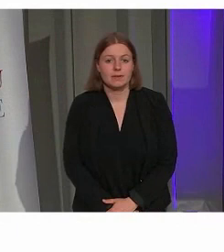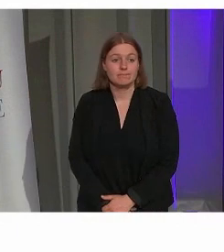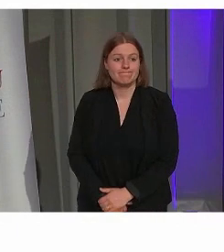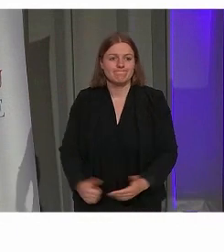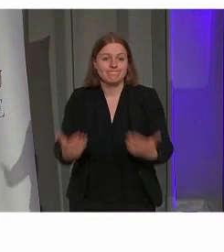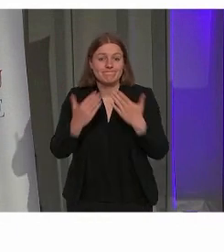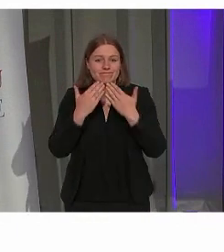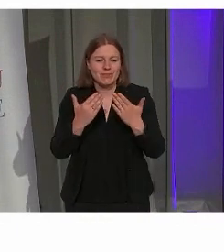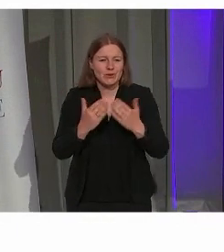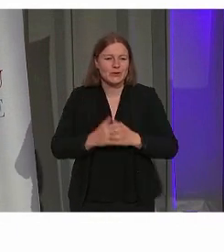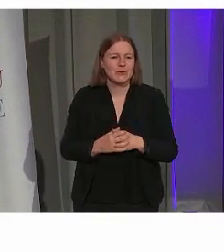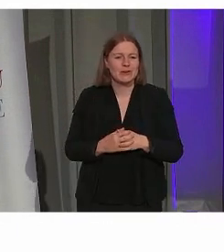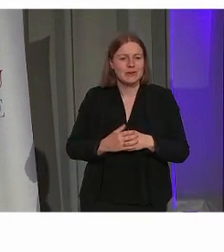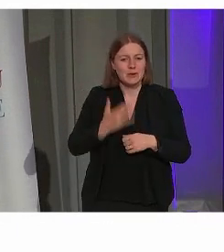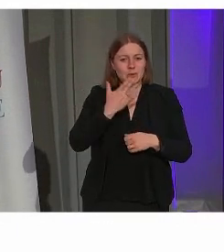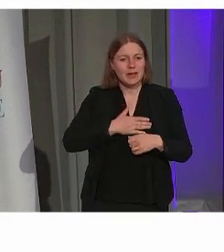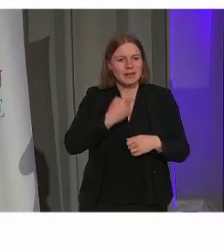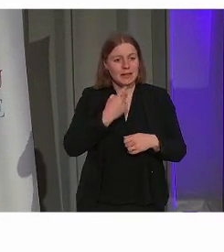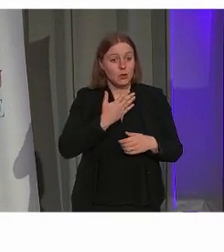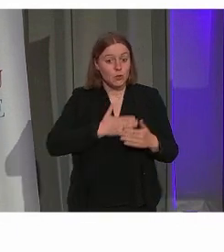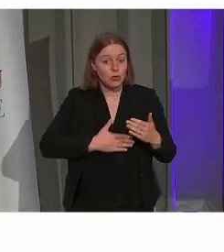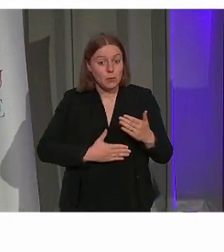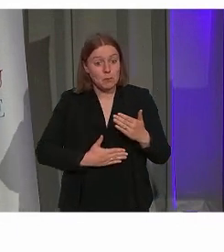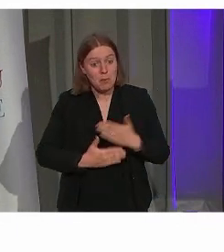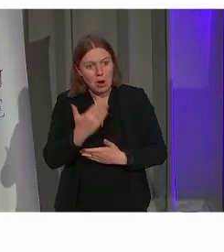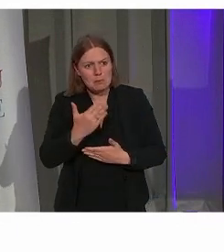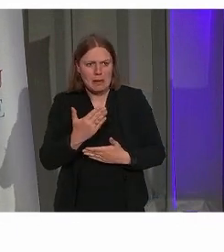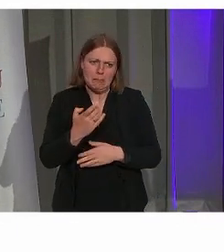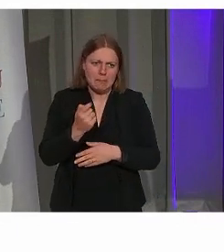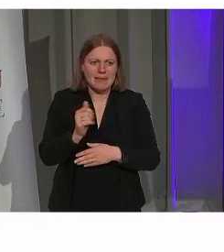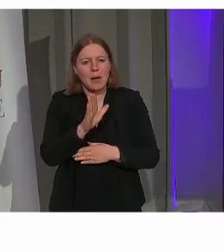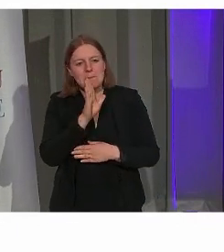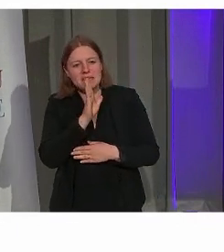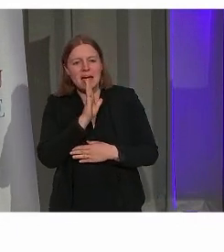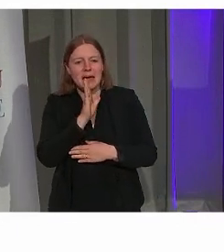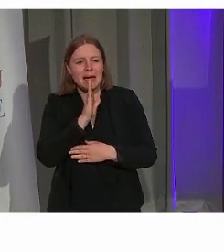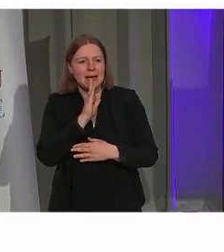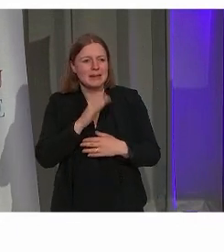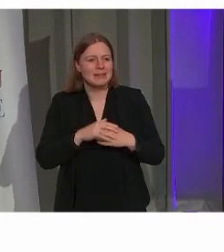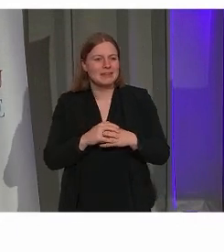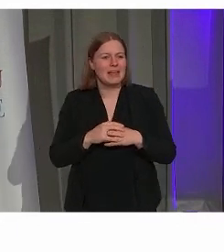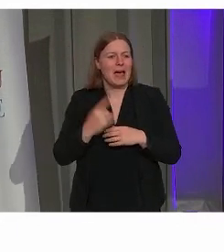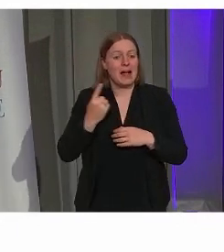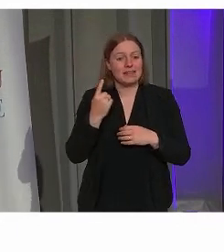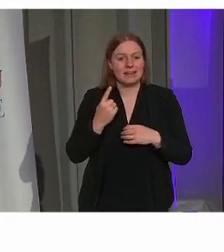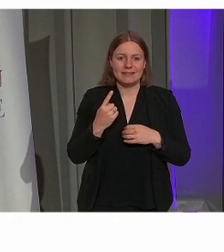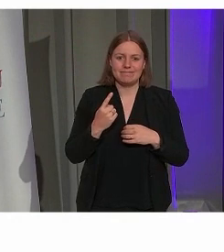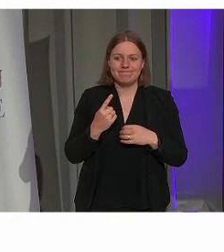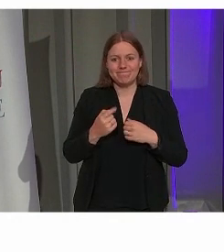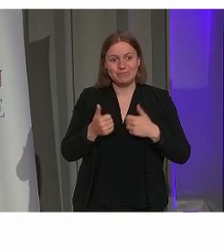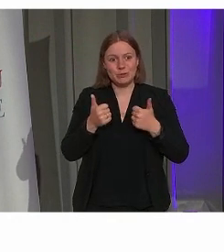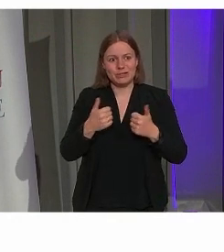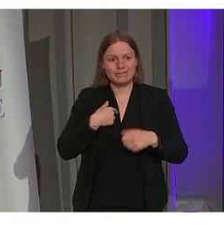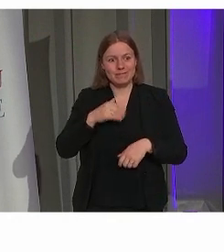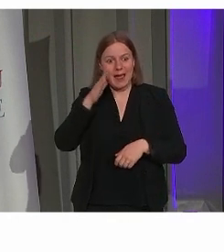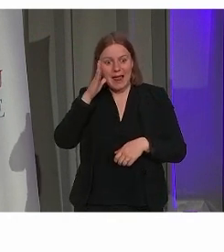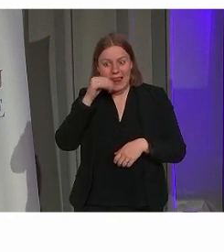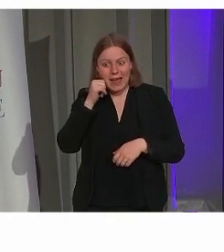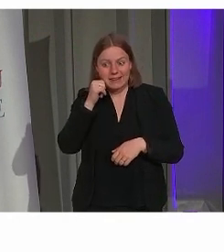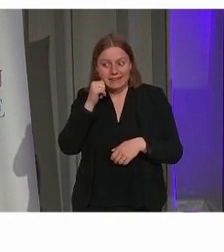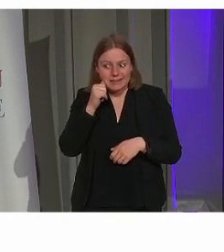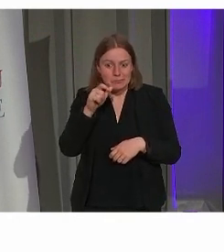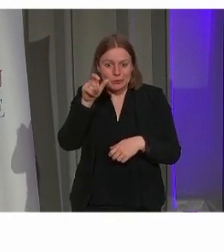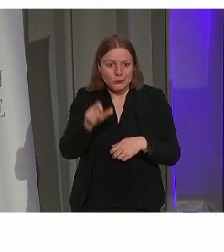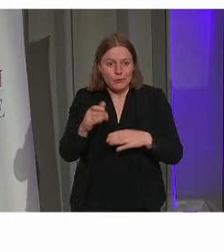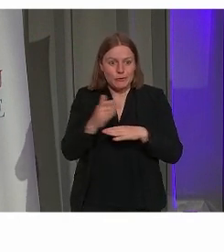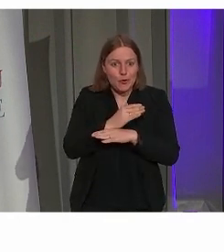Dank u wel. Thank you. I would say good morning, but we're almost at midday, so it's a